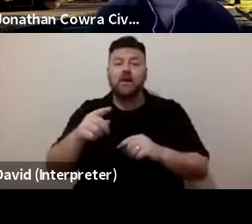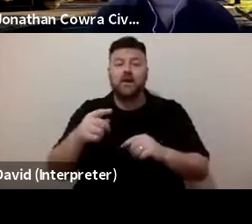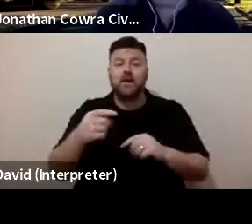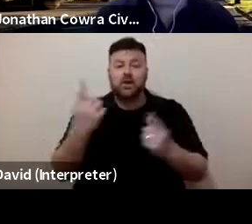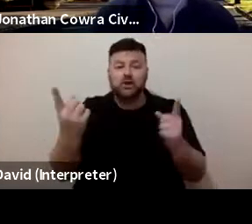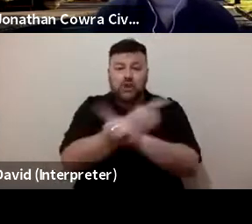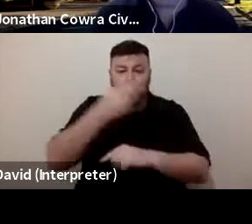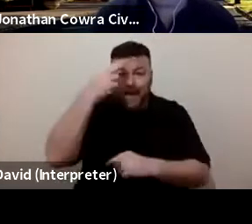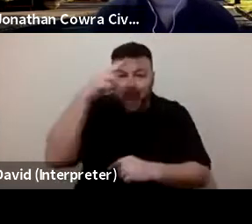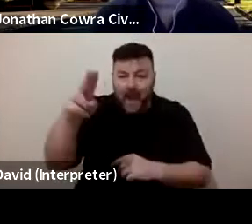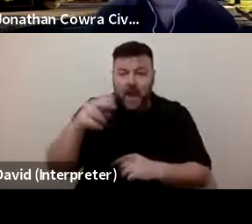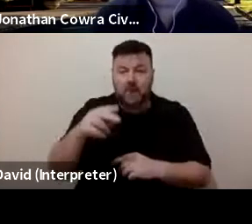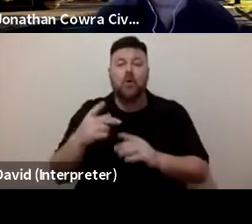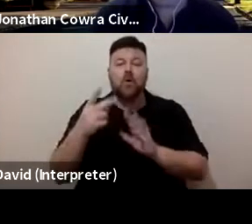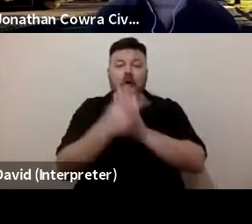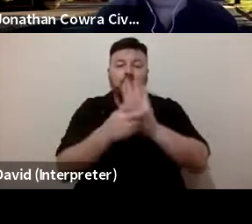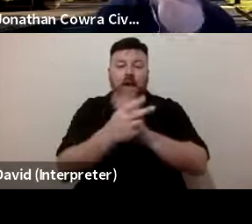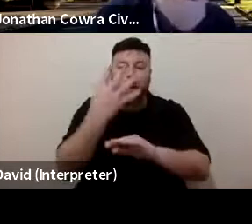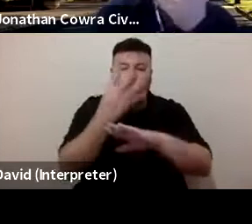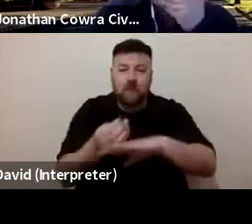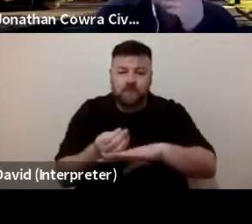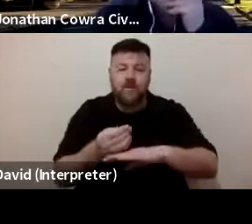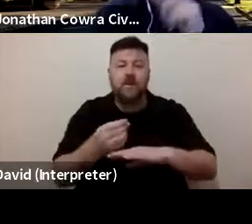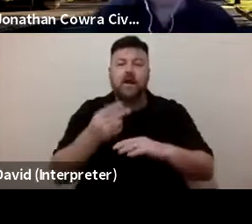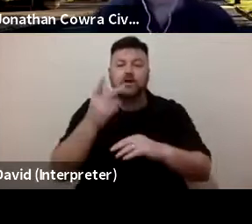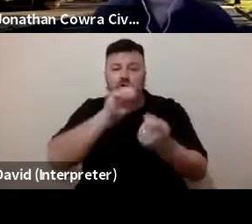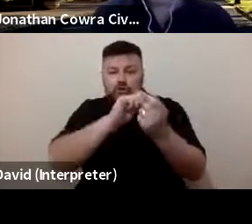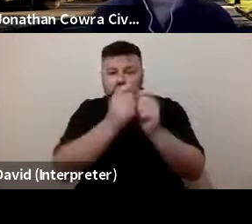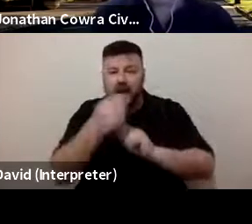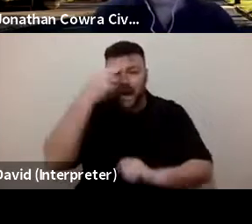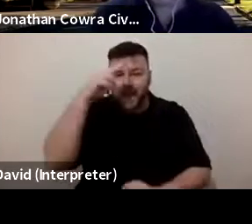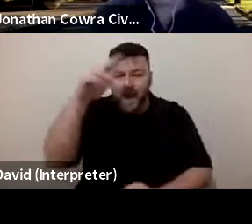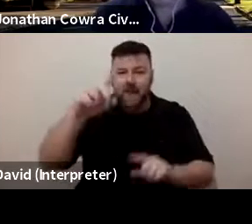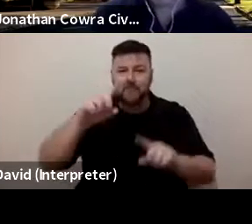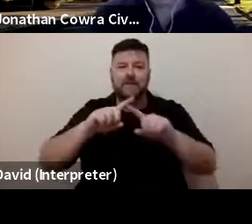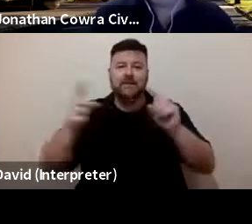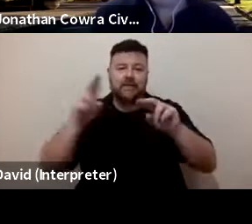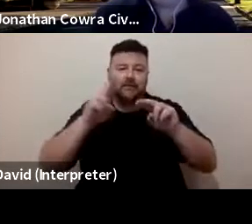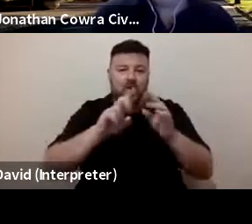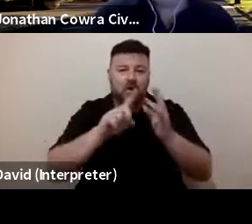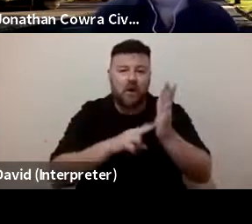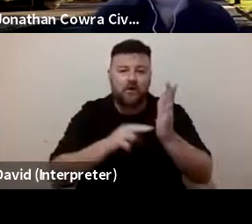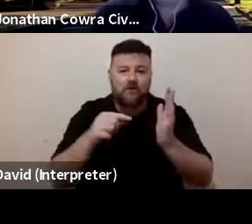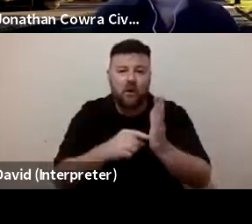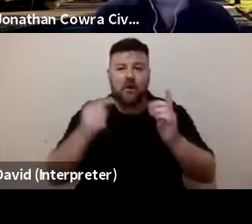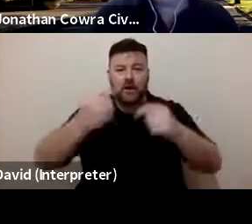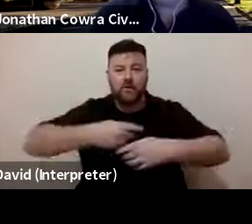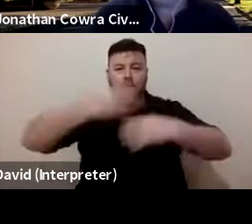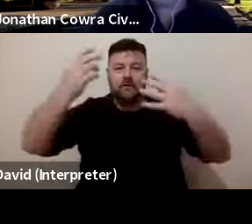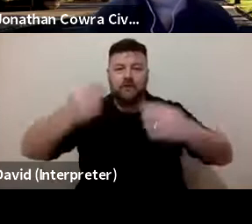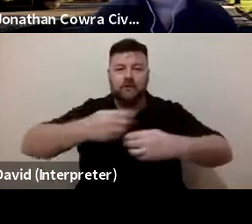and then played with renaming themselves. And so you had these, and they constantly responded to questions. And so you got this scrolling poem on the screen.